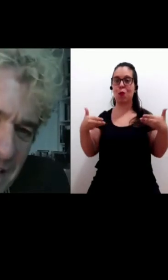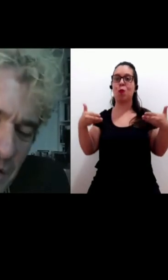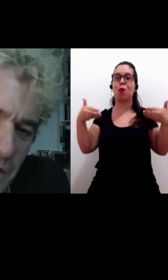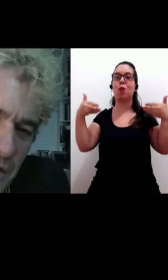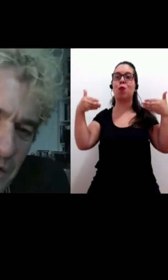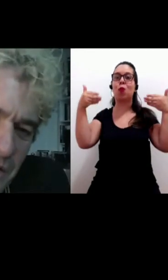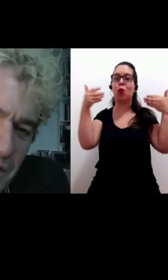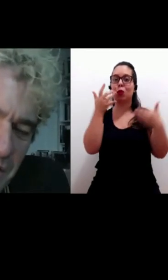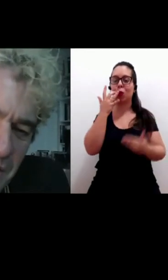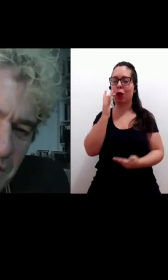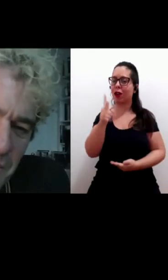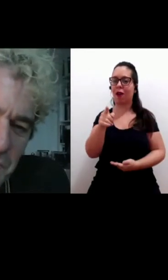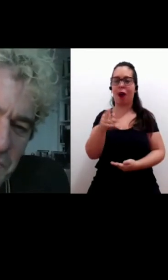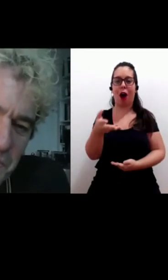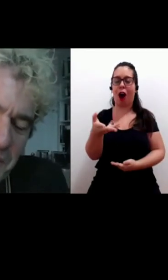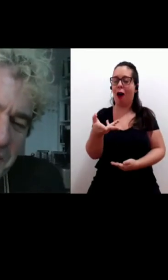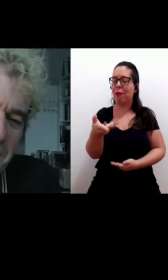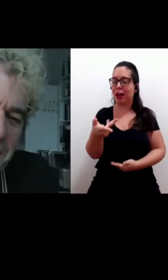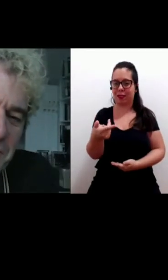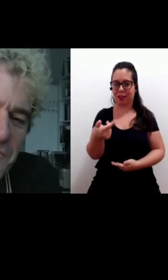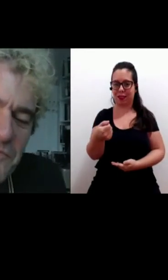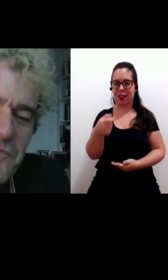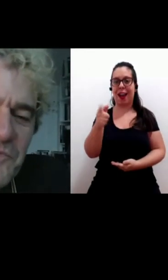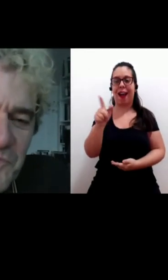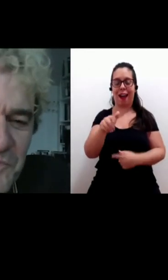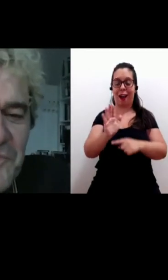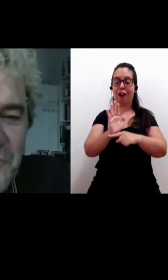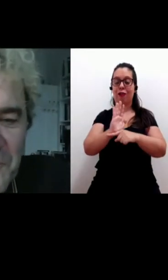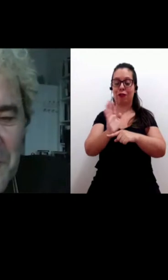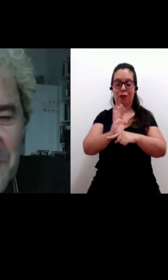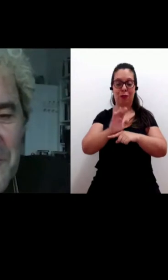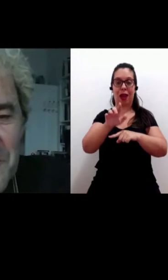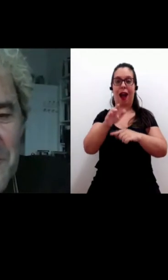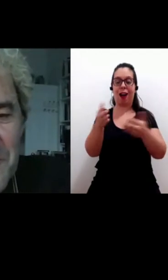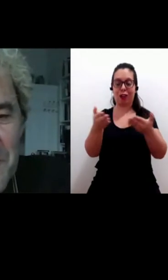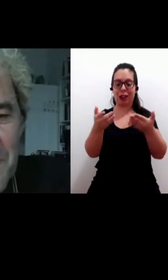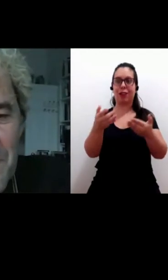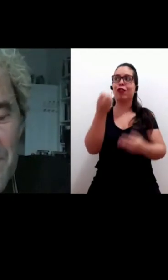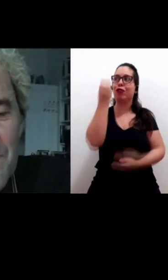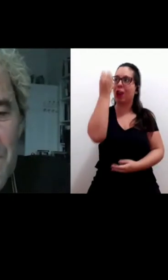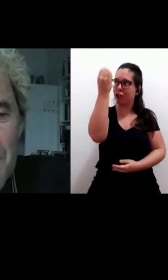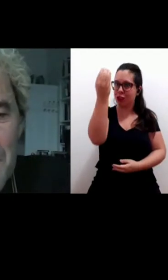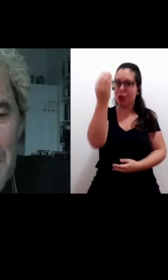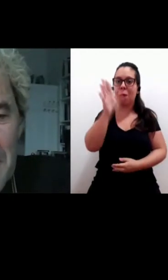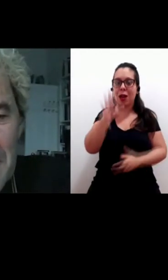it's a film of, now you're traveling, but inside your city. But you start traveling.